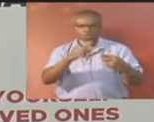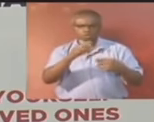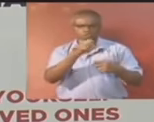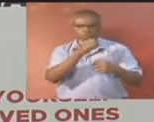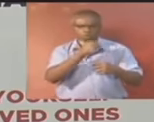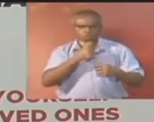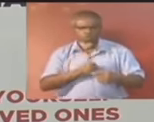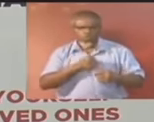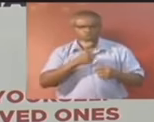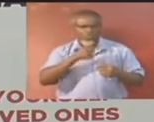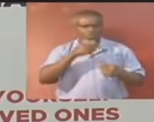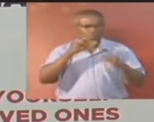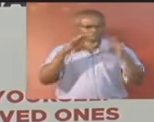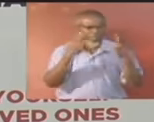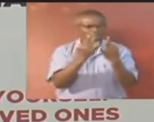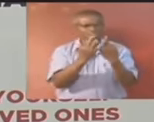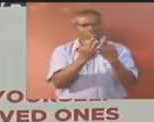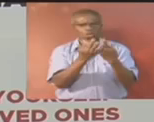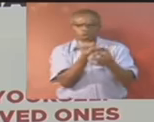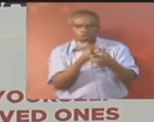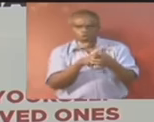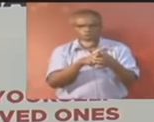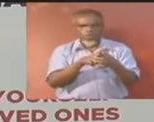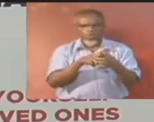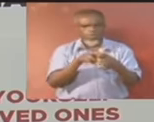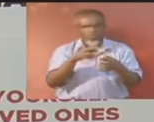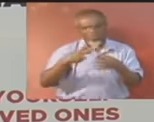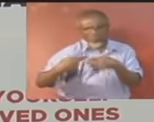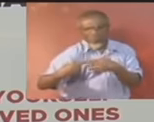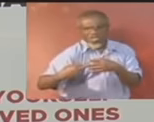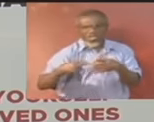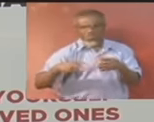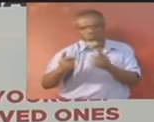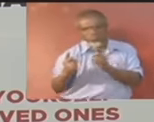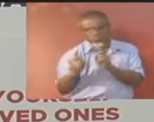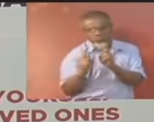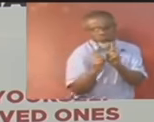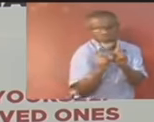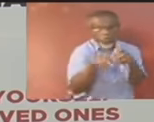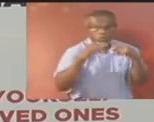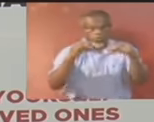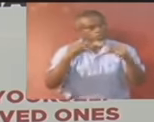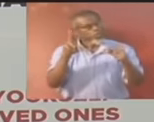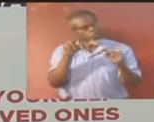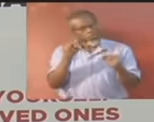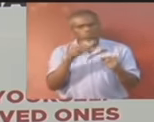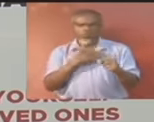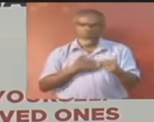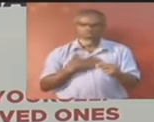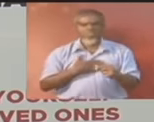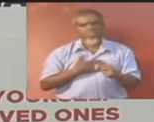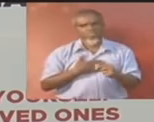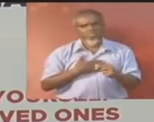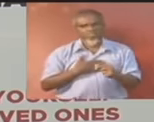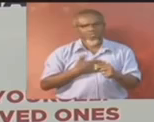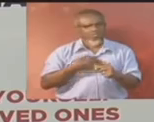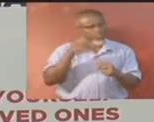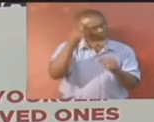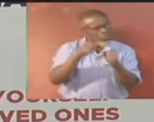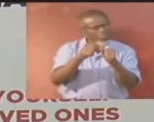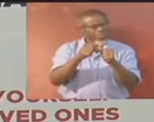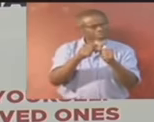live in the same home. You are making these persons, in effect, primary contacts. Let's consider that we are all COVID positive and we